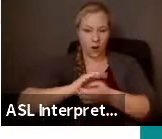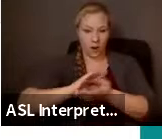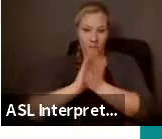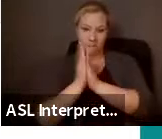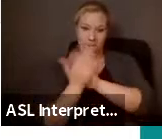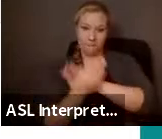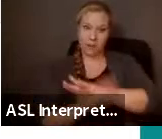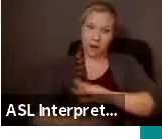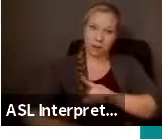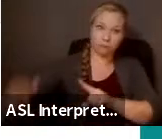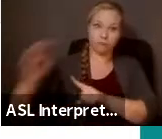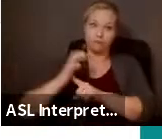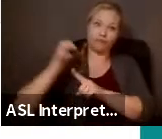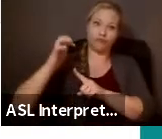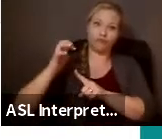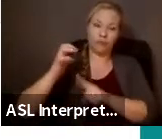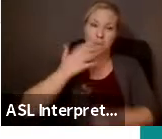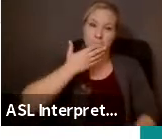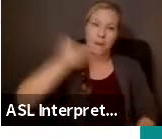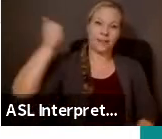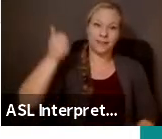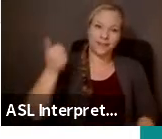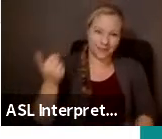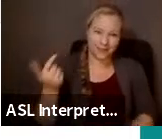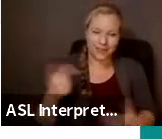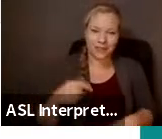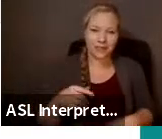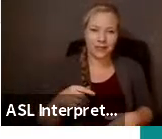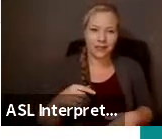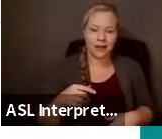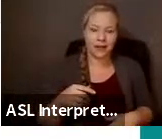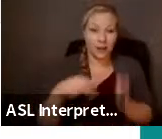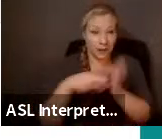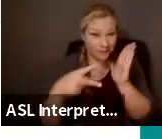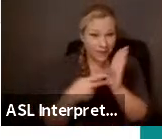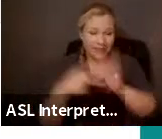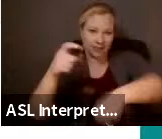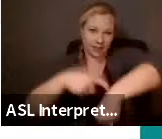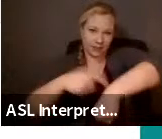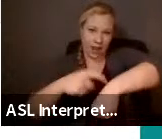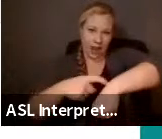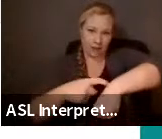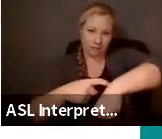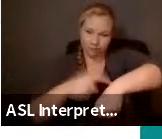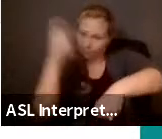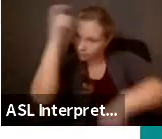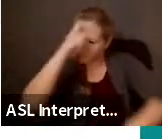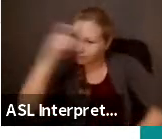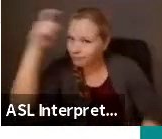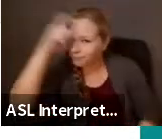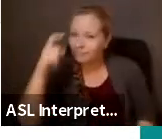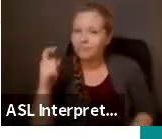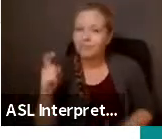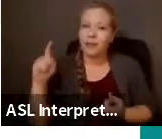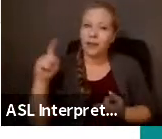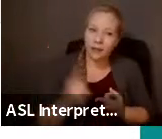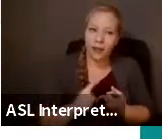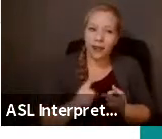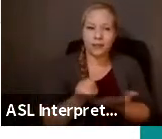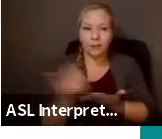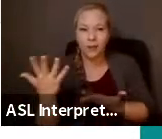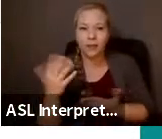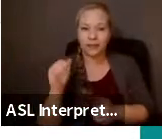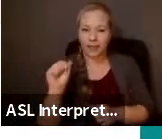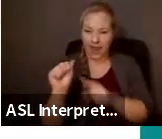is minimizing the time it takes to get from A to B. And obviously we want to do that in a way that